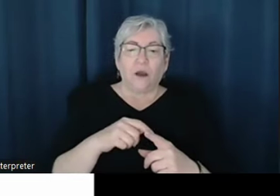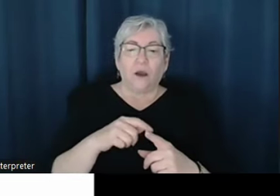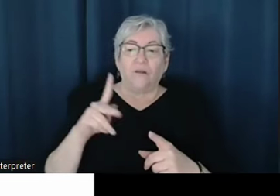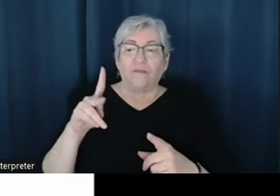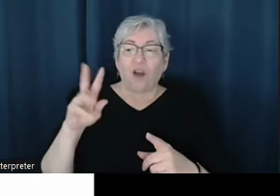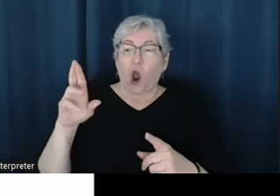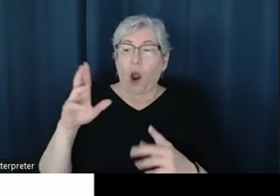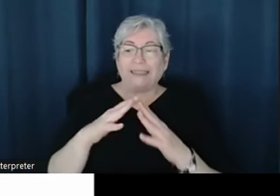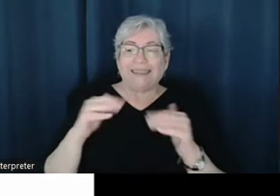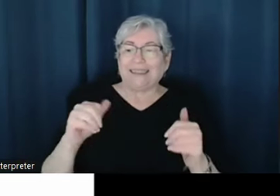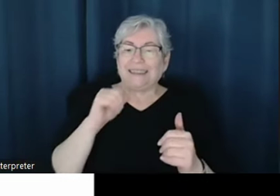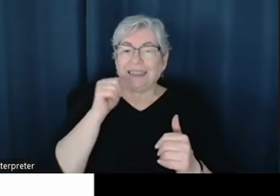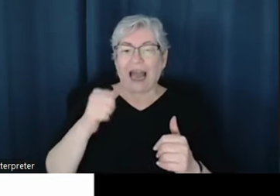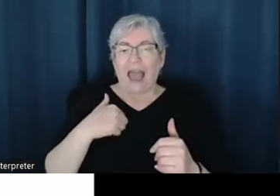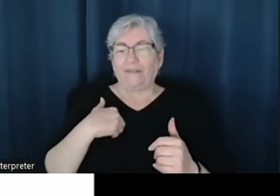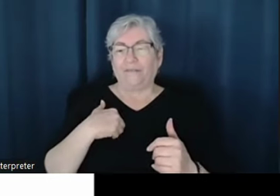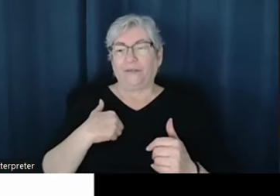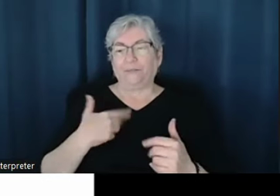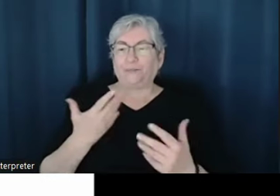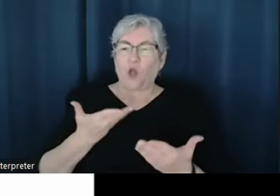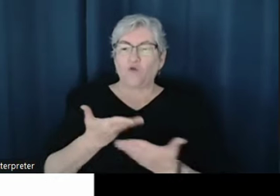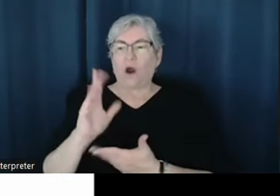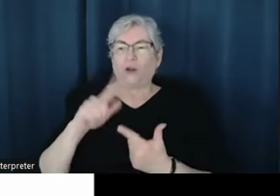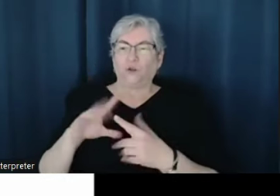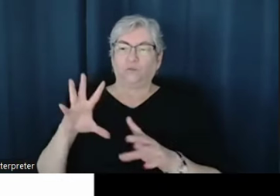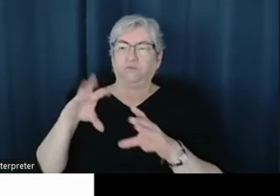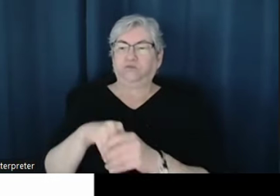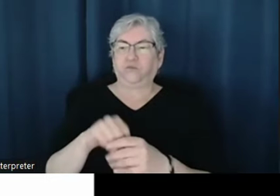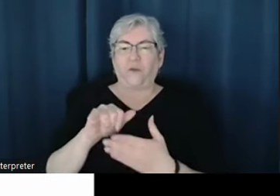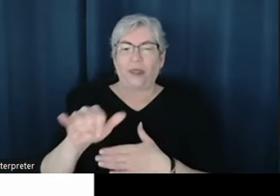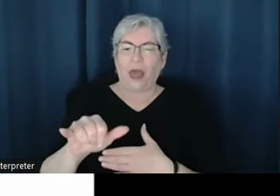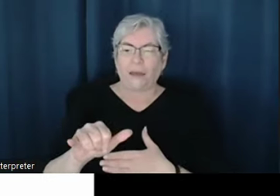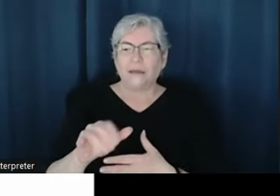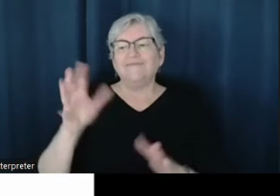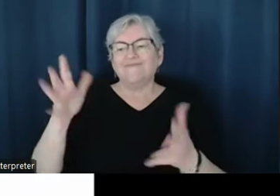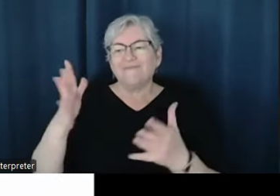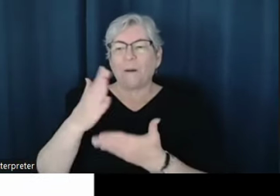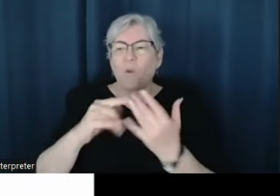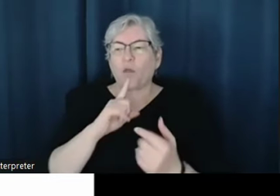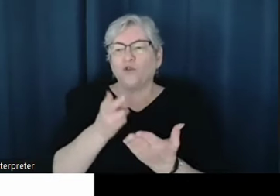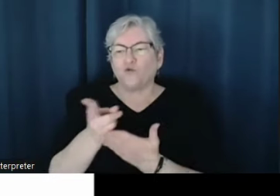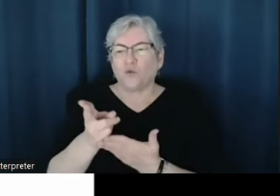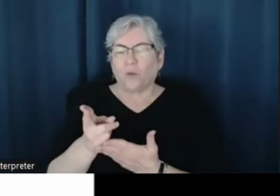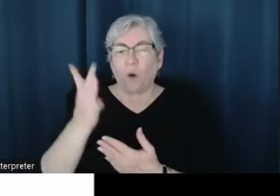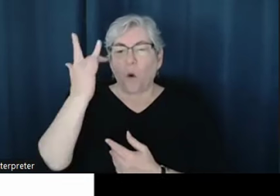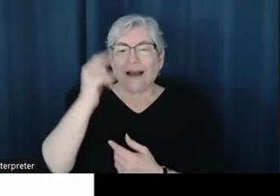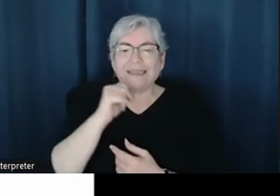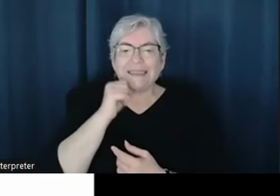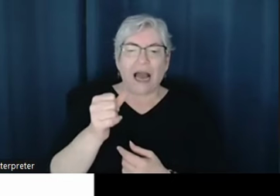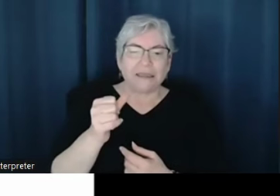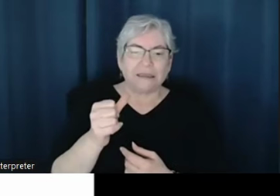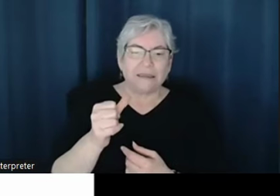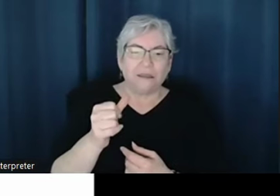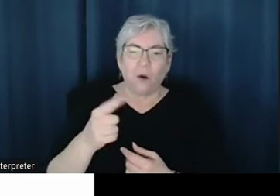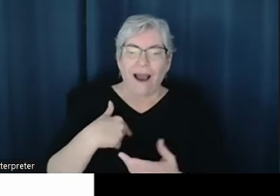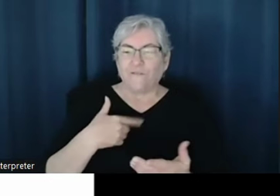is not an entitlement, and it's partially true. And the reason it's not an